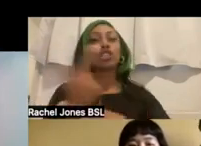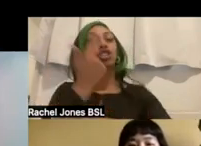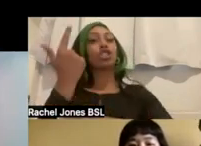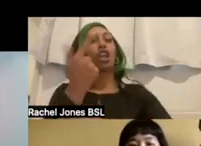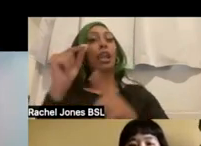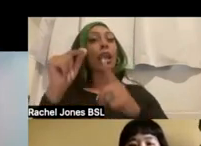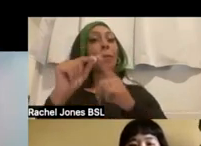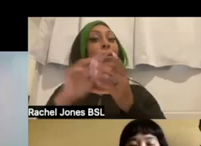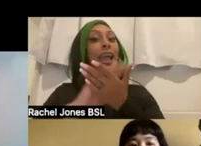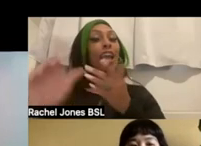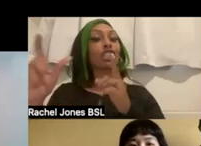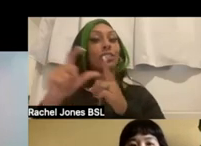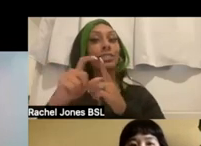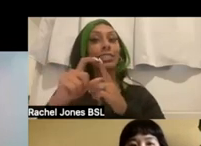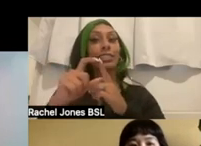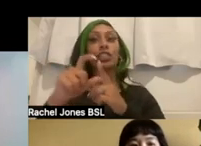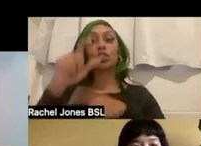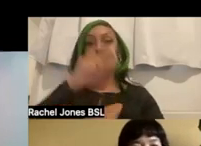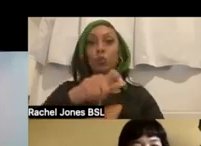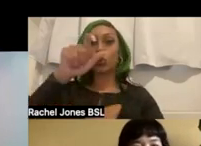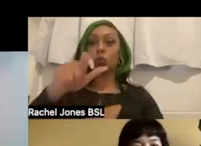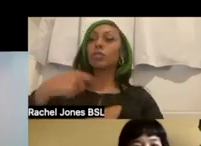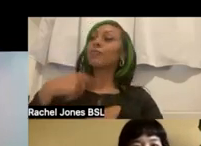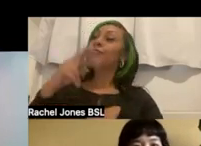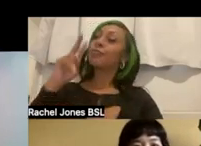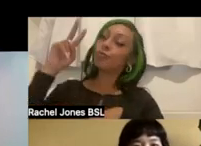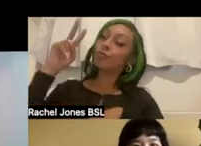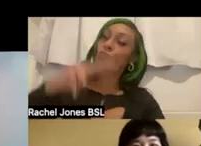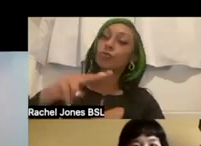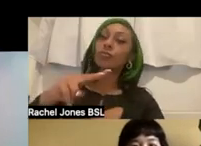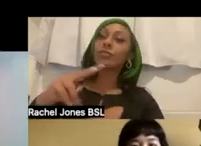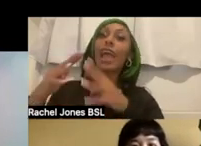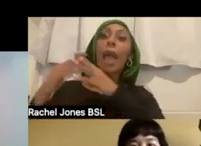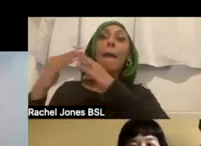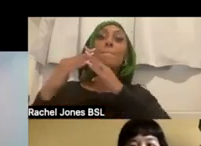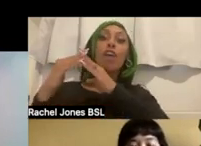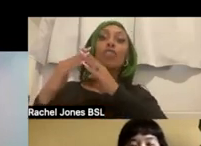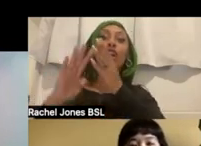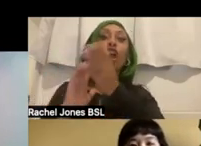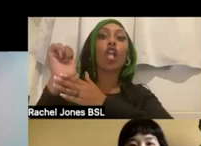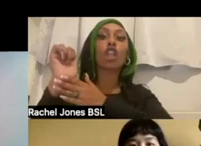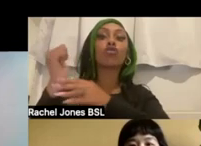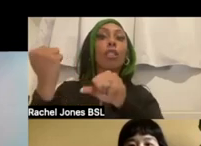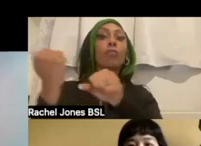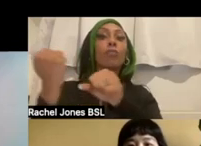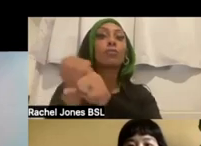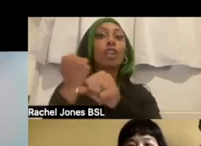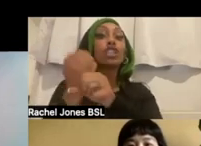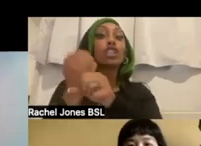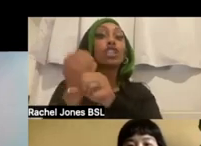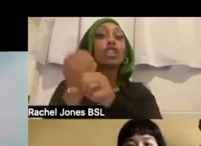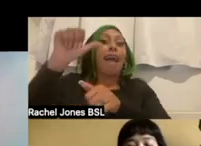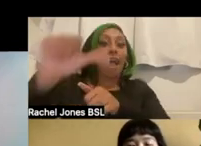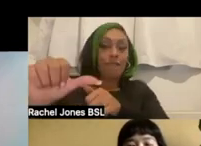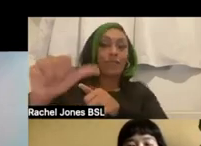Arab American cultural production post 9/11. I was exploring what it means to be